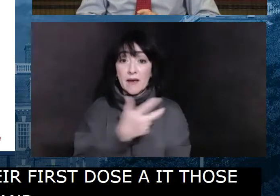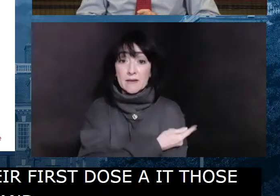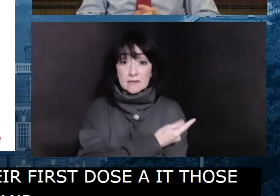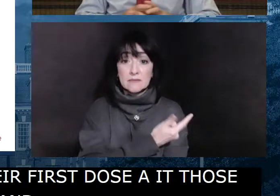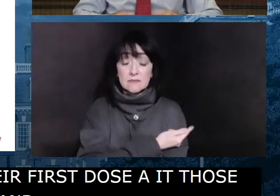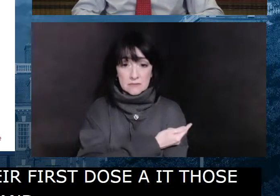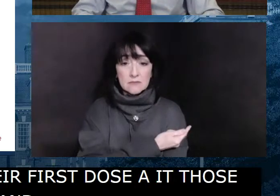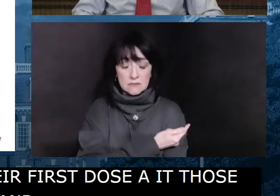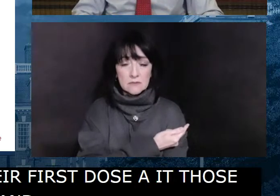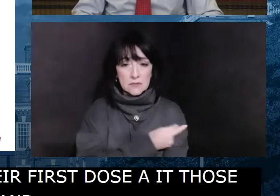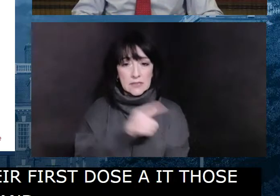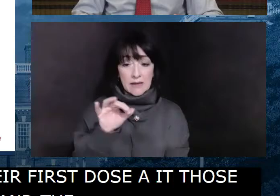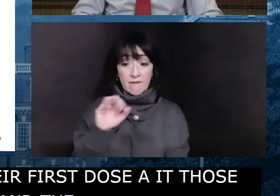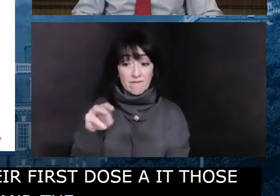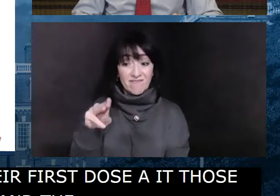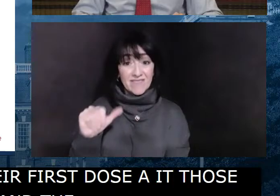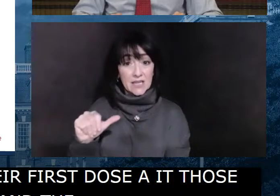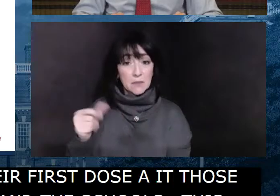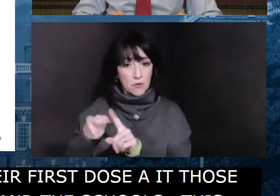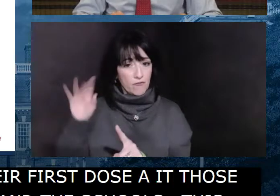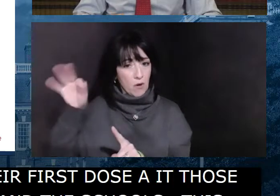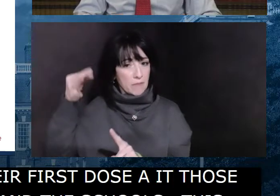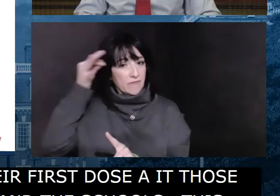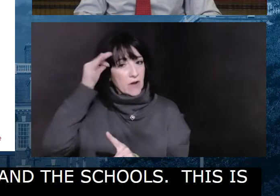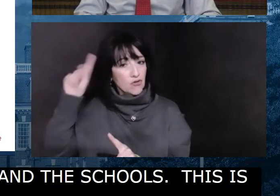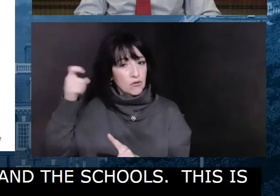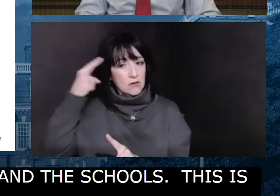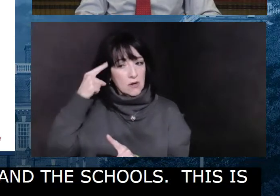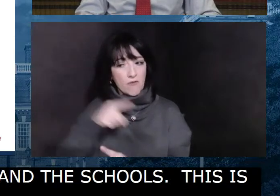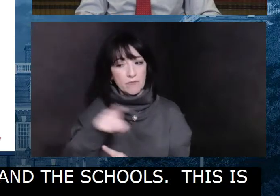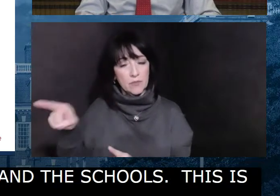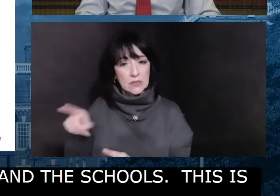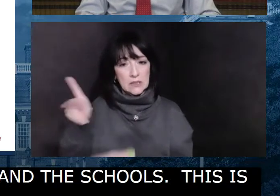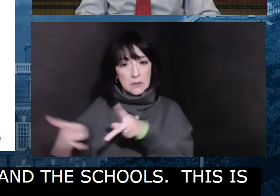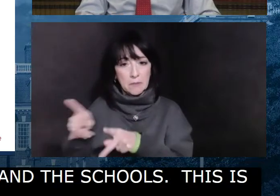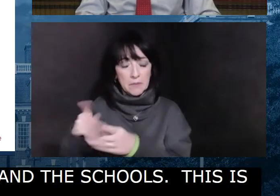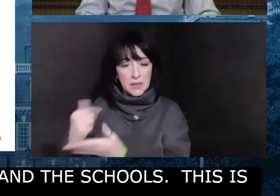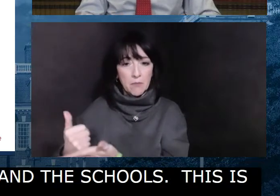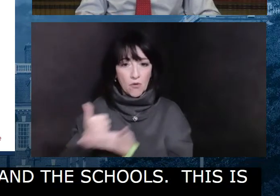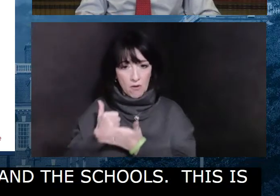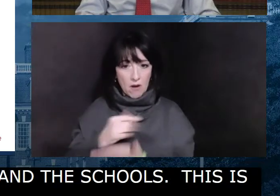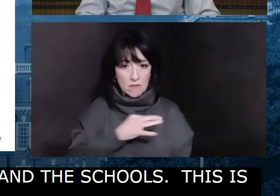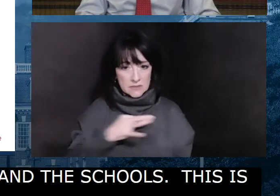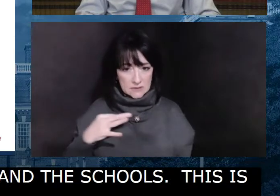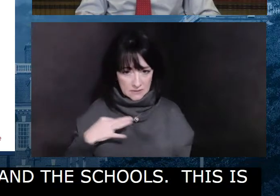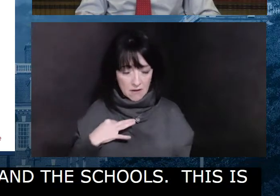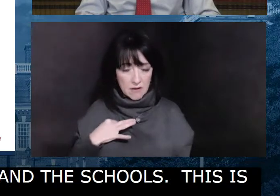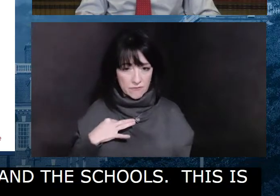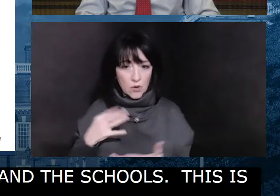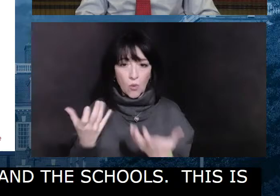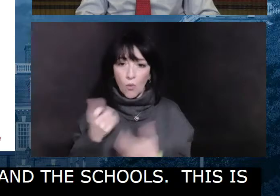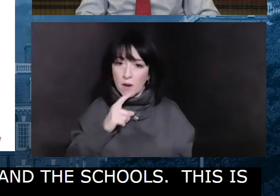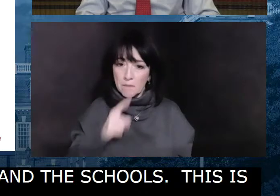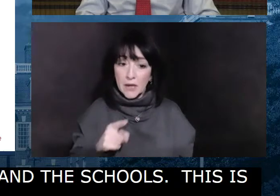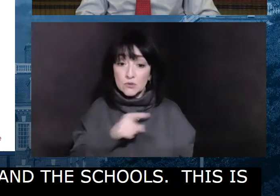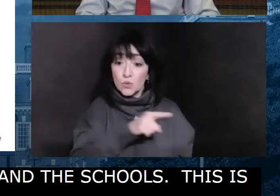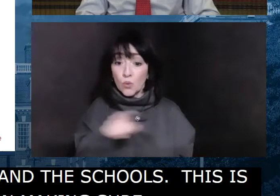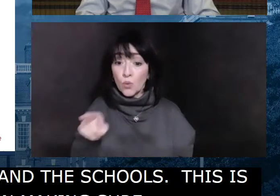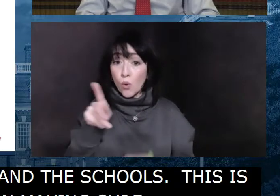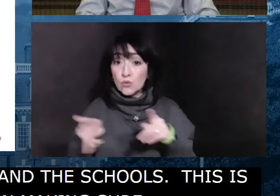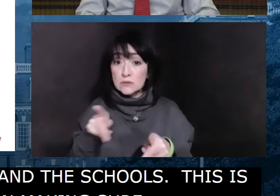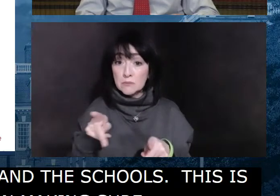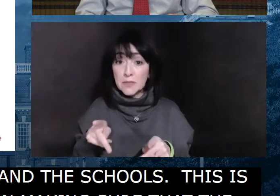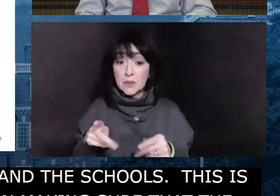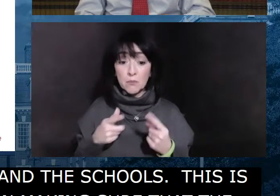focus on making sure the folks that received their first dose at those clinics receive their second dose